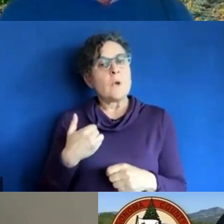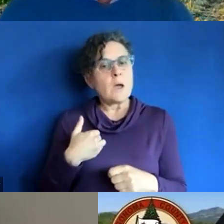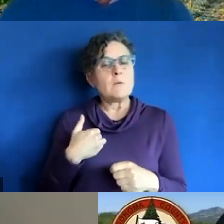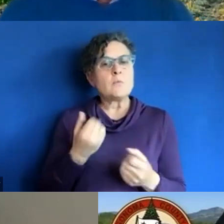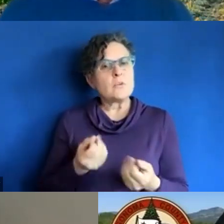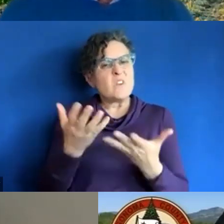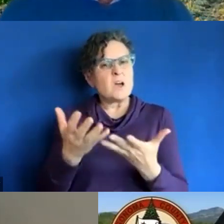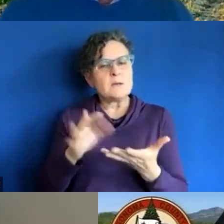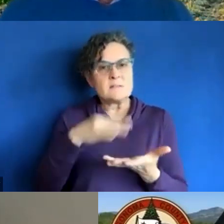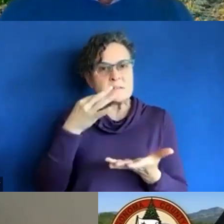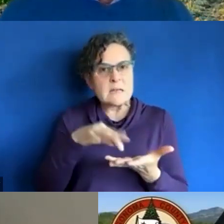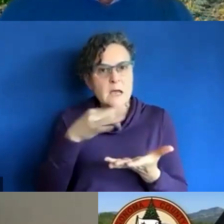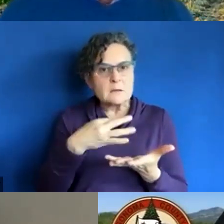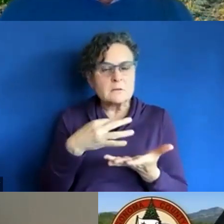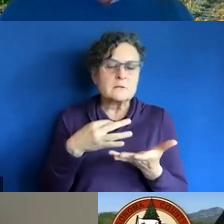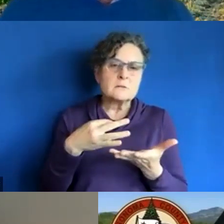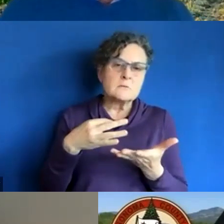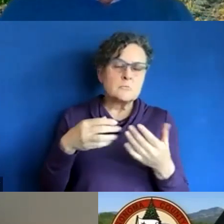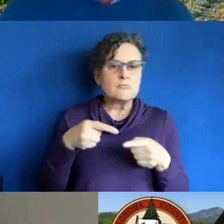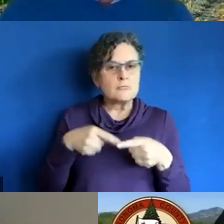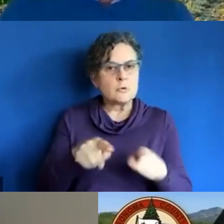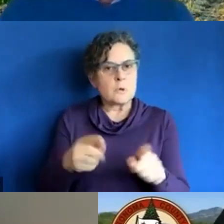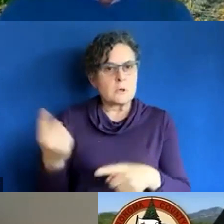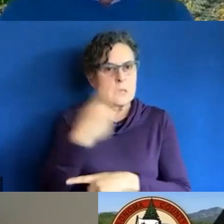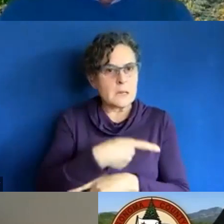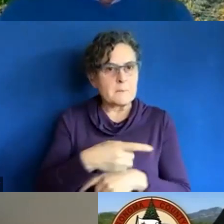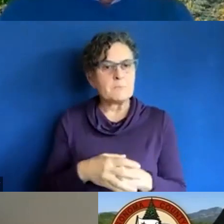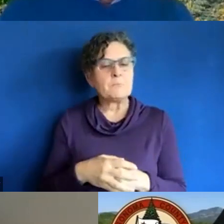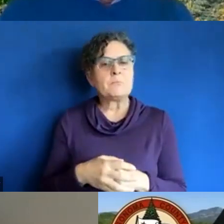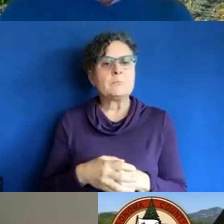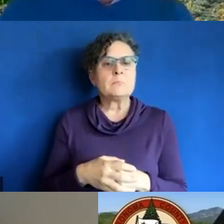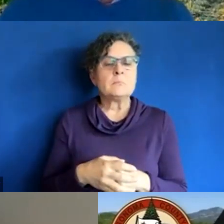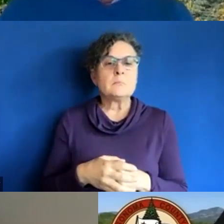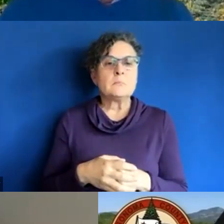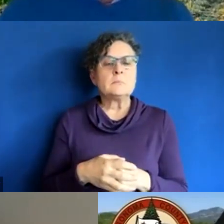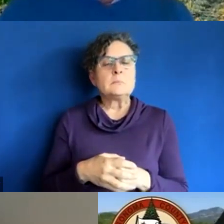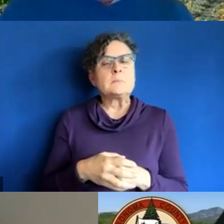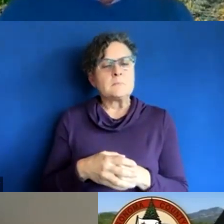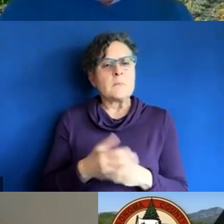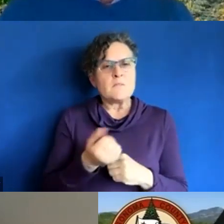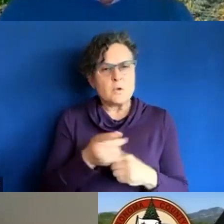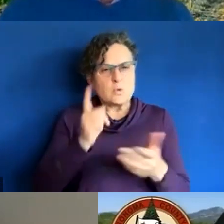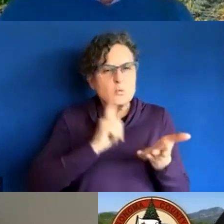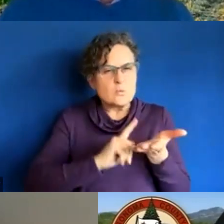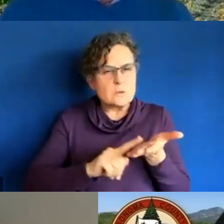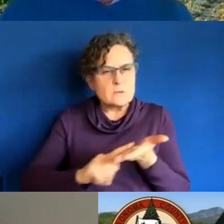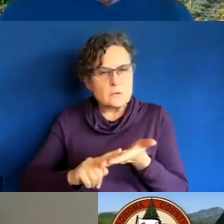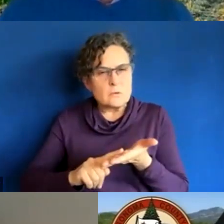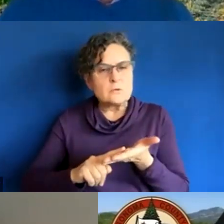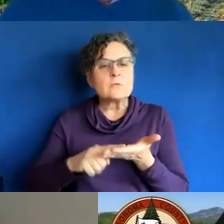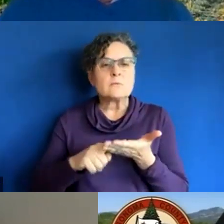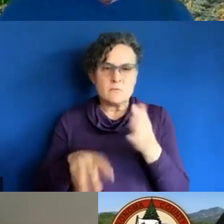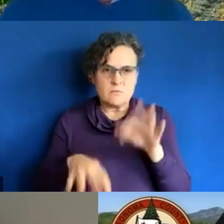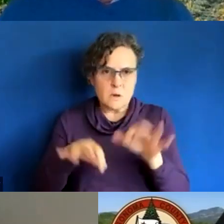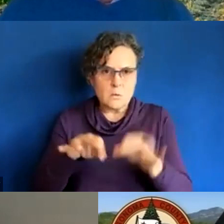things to get you through the rest of the day. There's some evidence to show that providing 3 squares a day